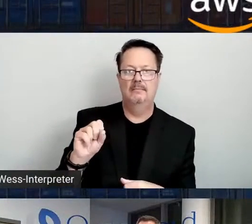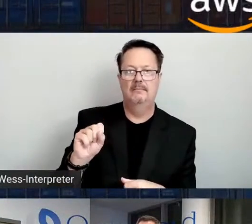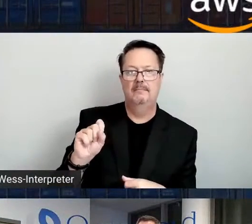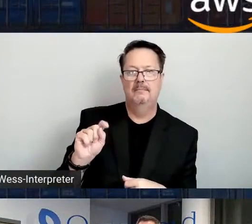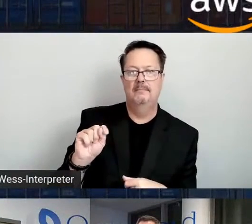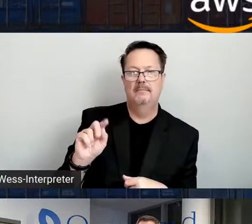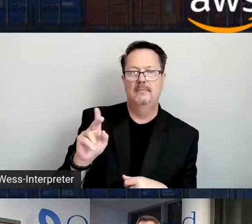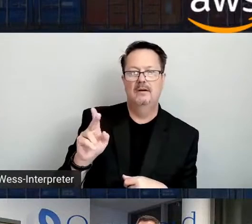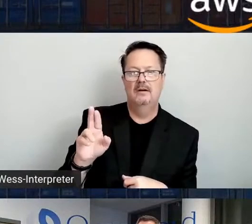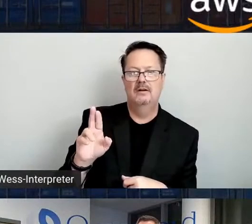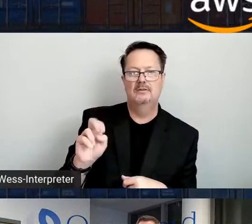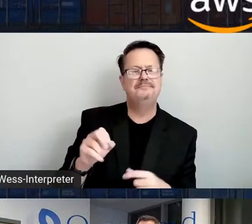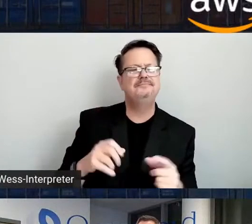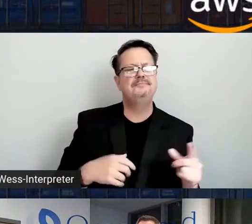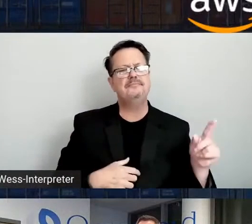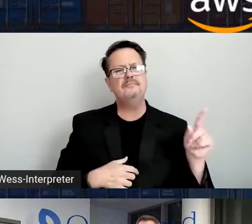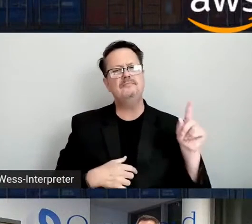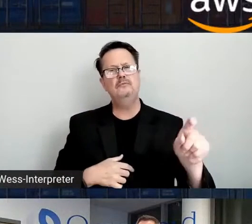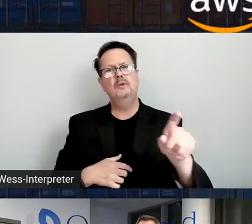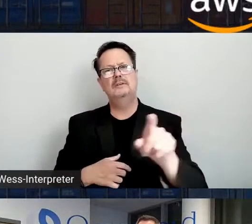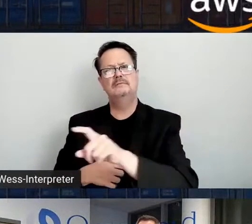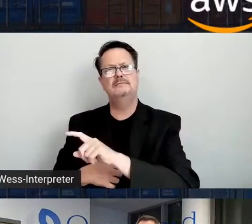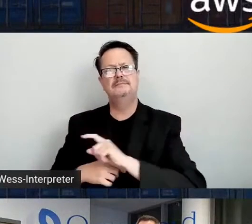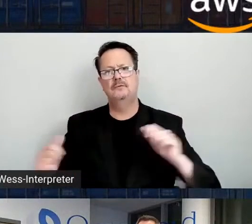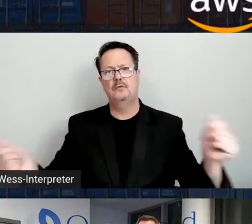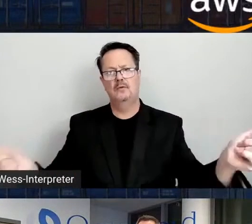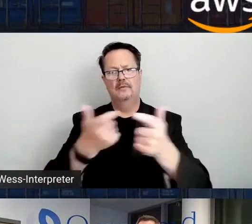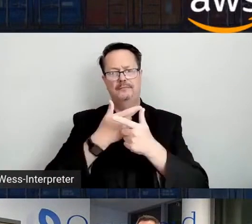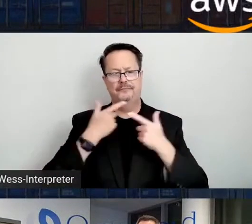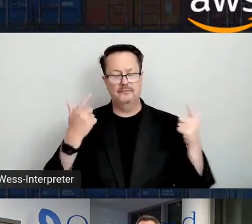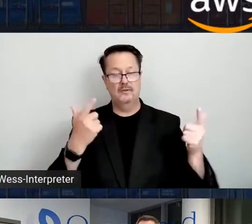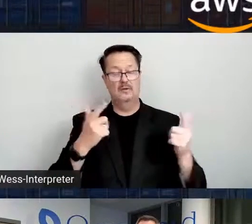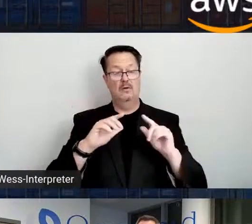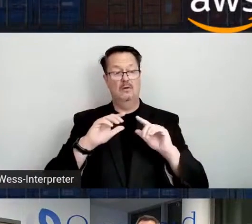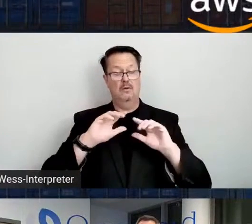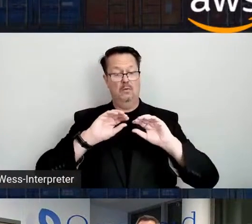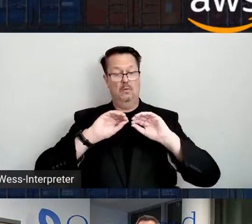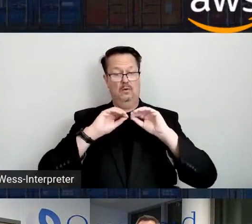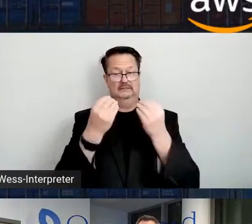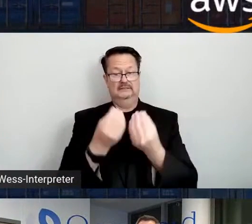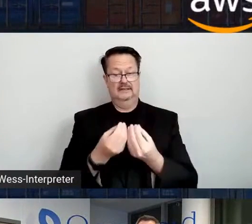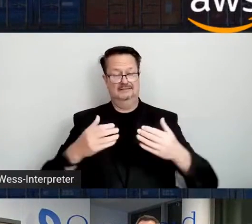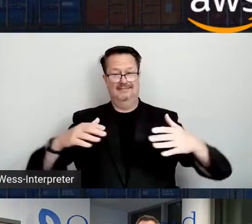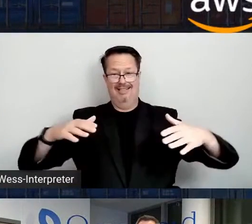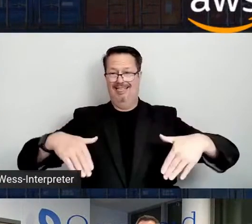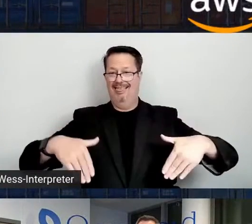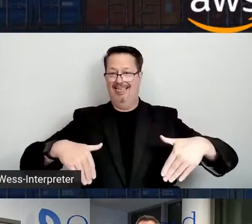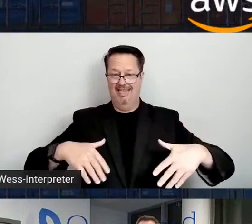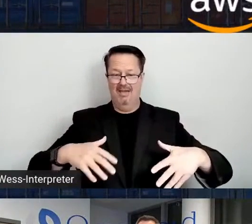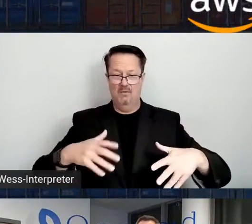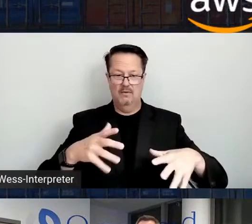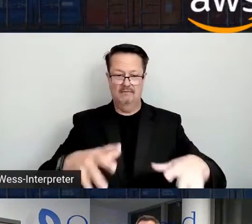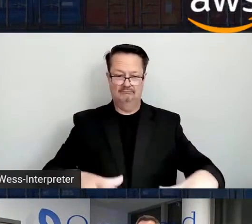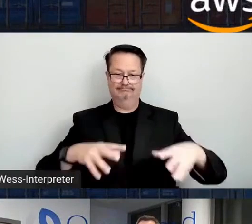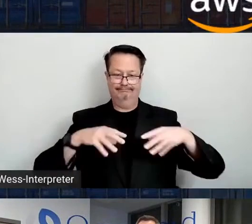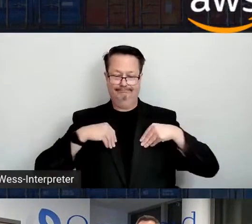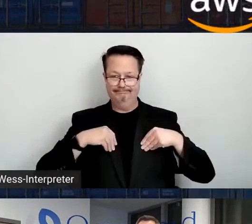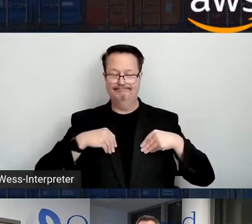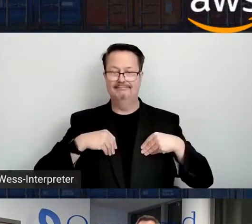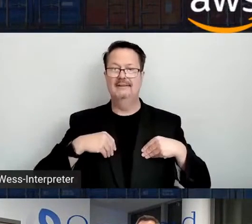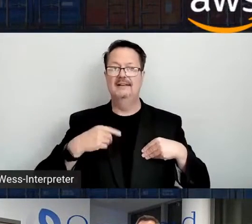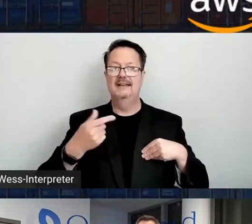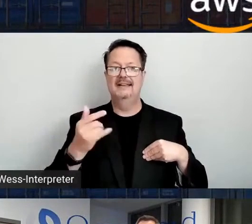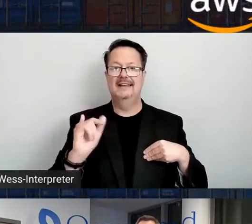So, question for everyone: for organizations that haven't yet adopted GitOps, what's the best way for them to think